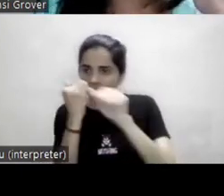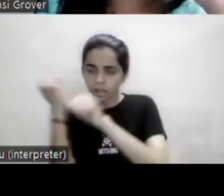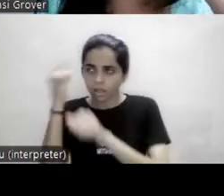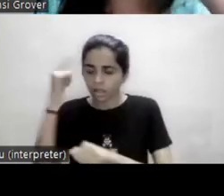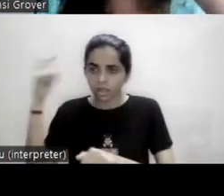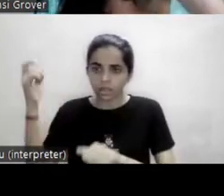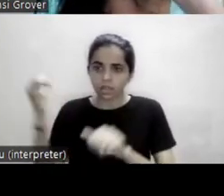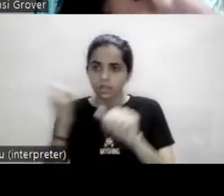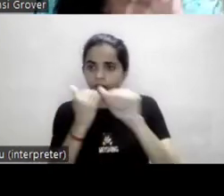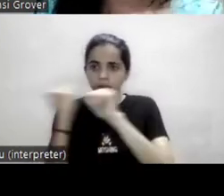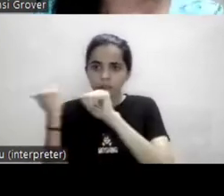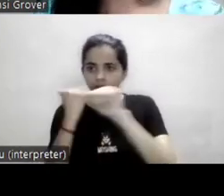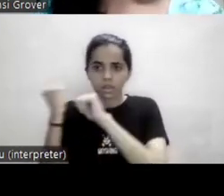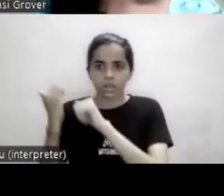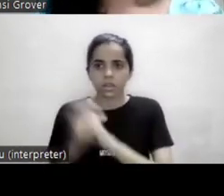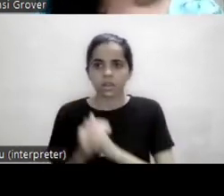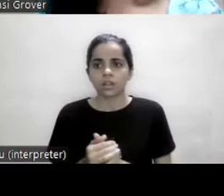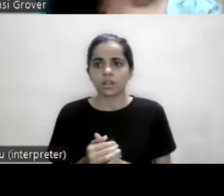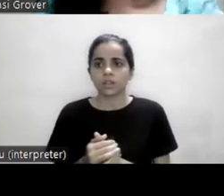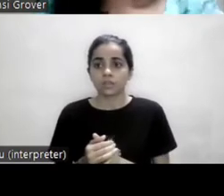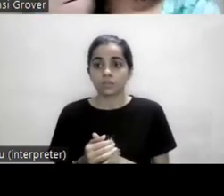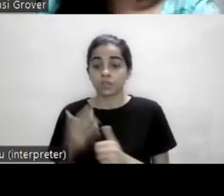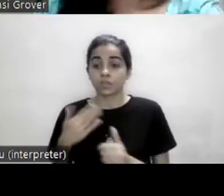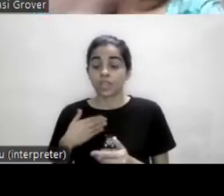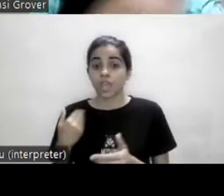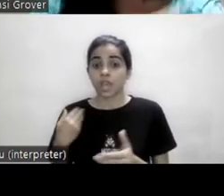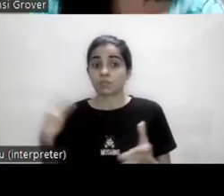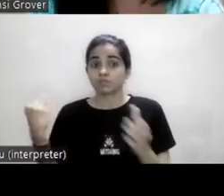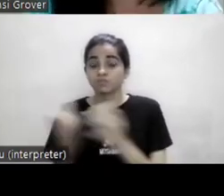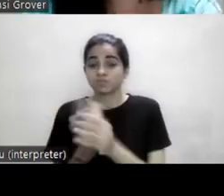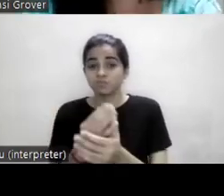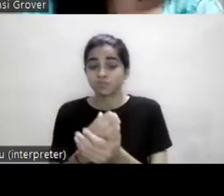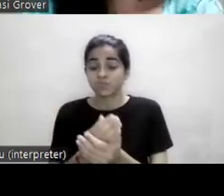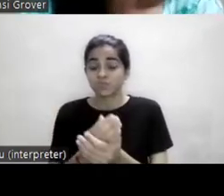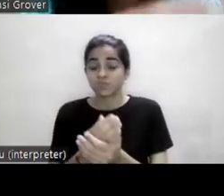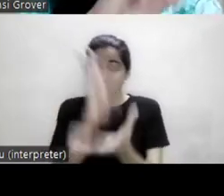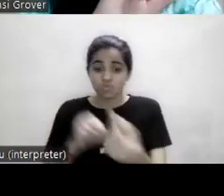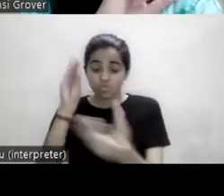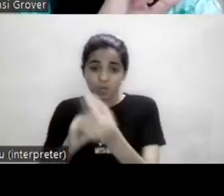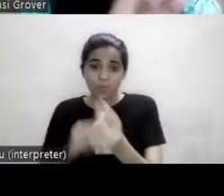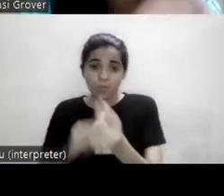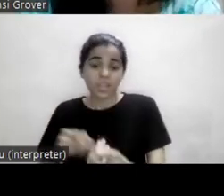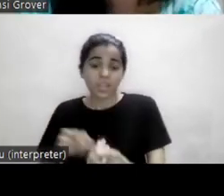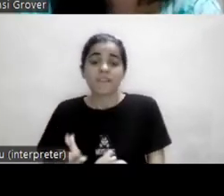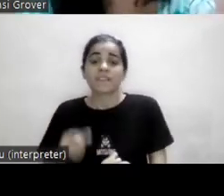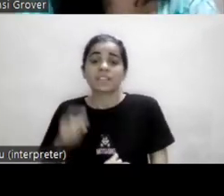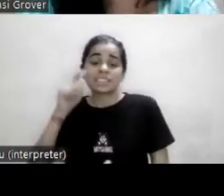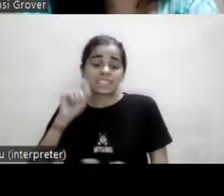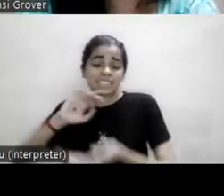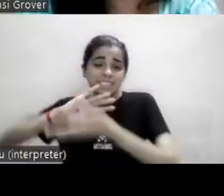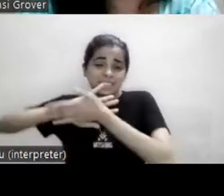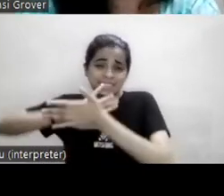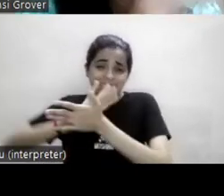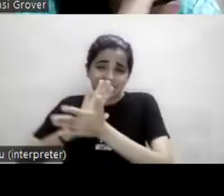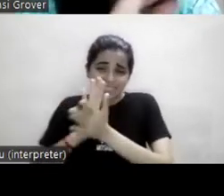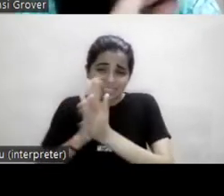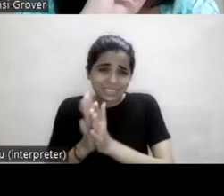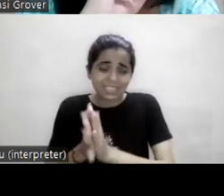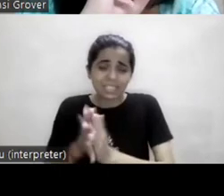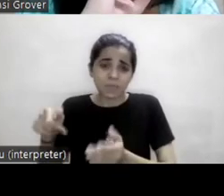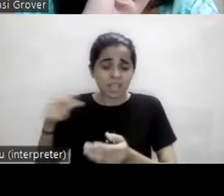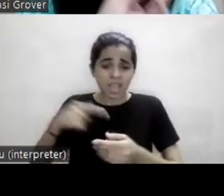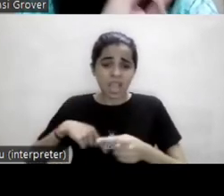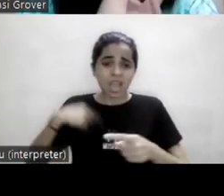a group of goons. And because of getting raped, her boyfriend rejects her.